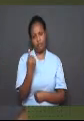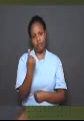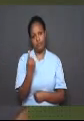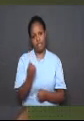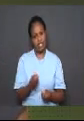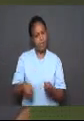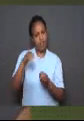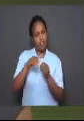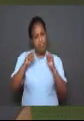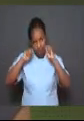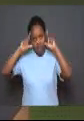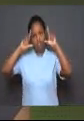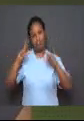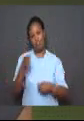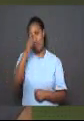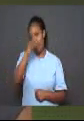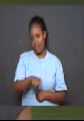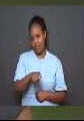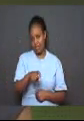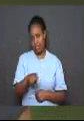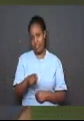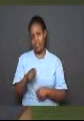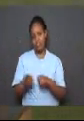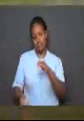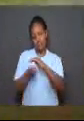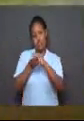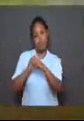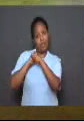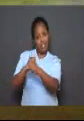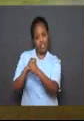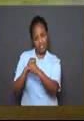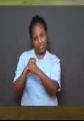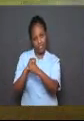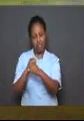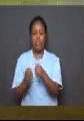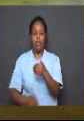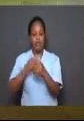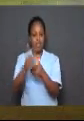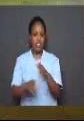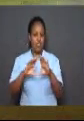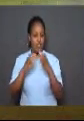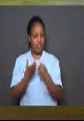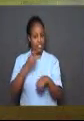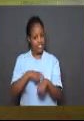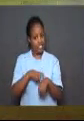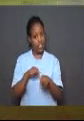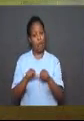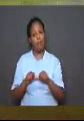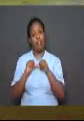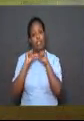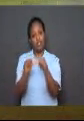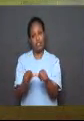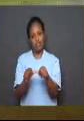become more active in combating corruption. In our next lesson, we